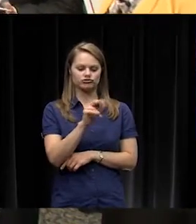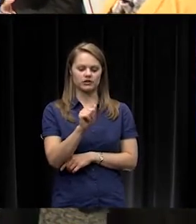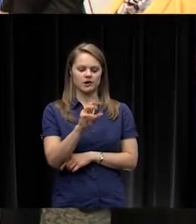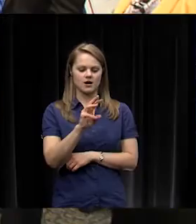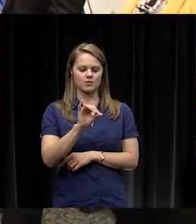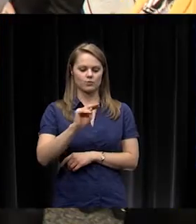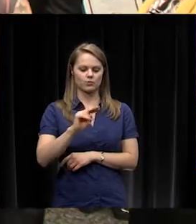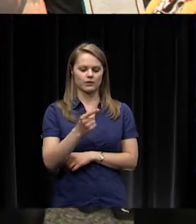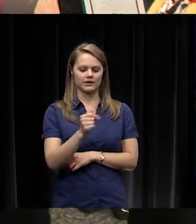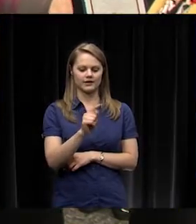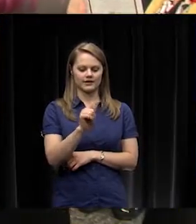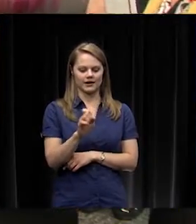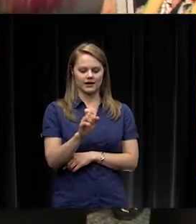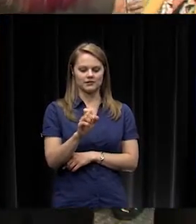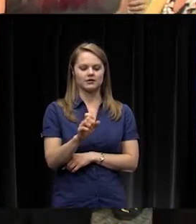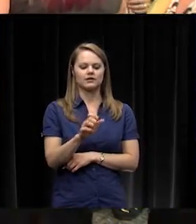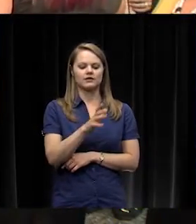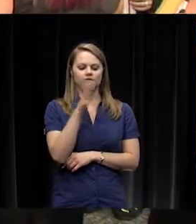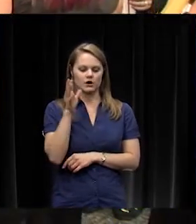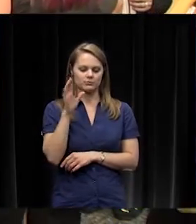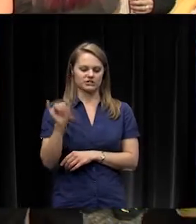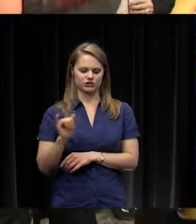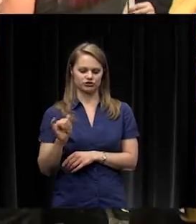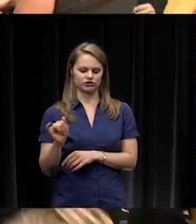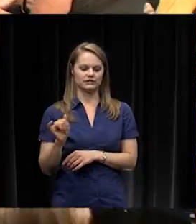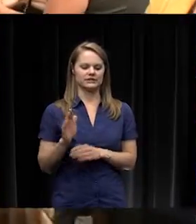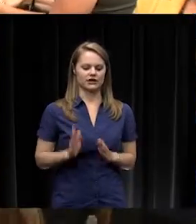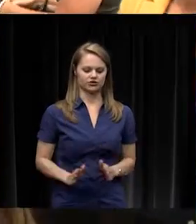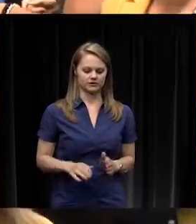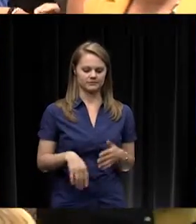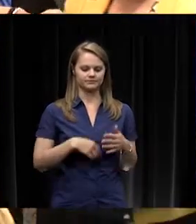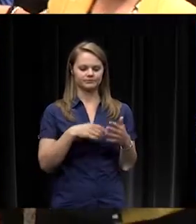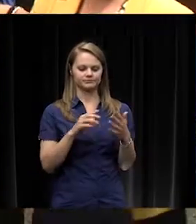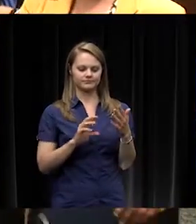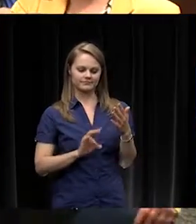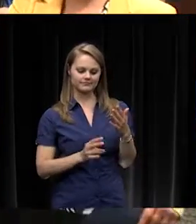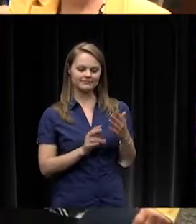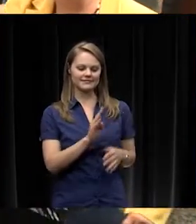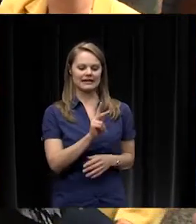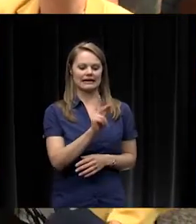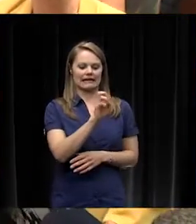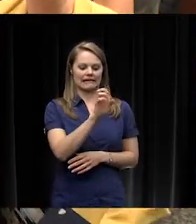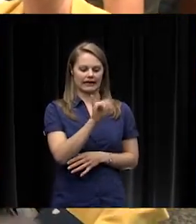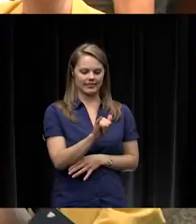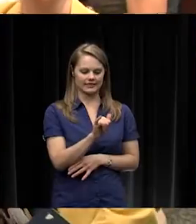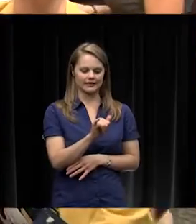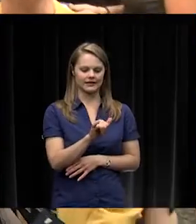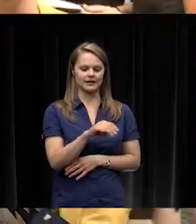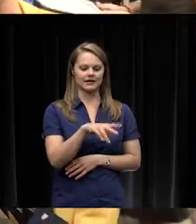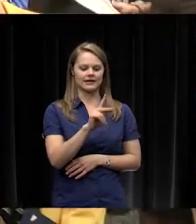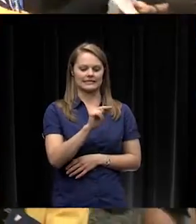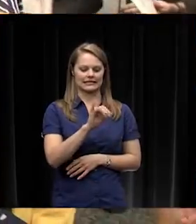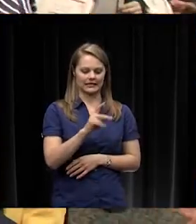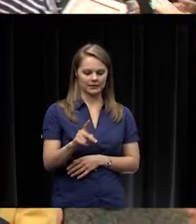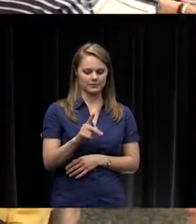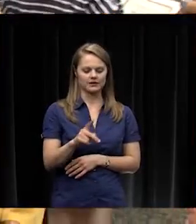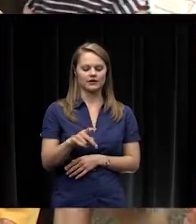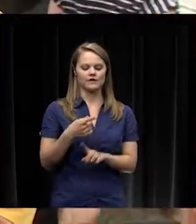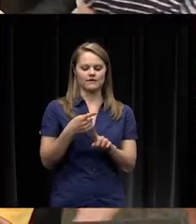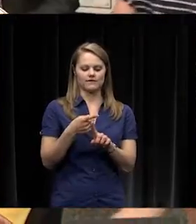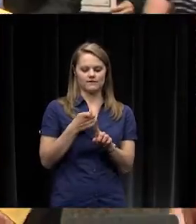from Midwest Anxiety and Denise Ogilvie from Catholic Charities. Congratulations to our teacher externs and thank you to our community partners.